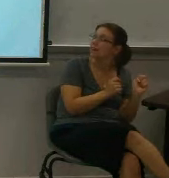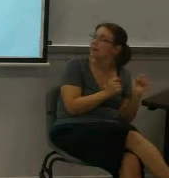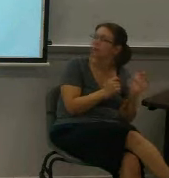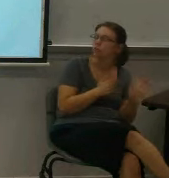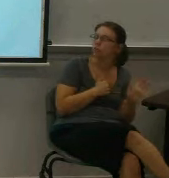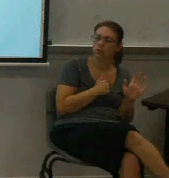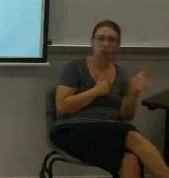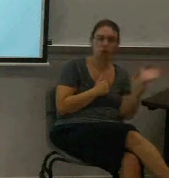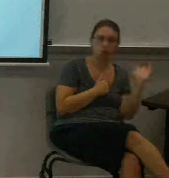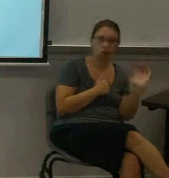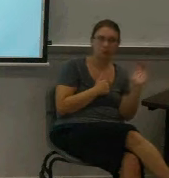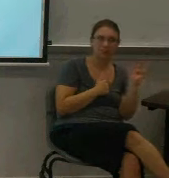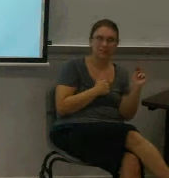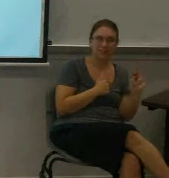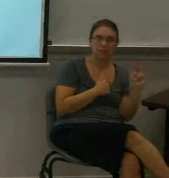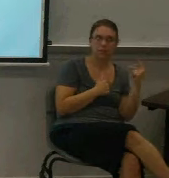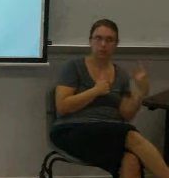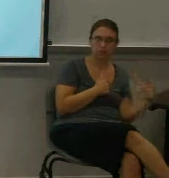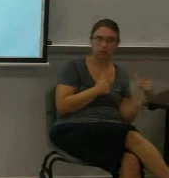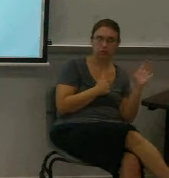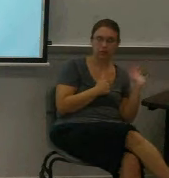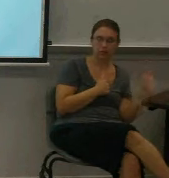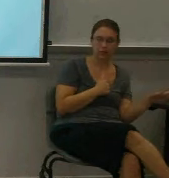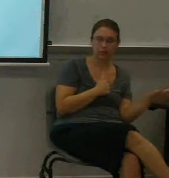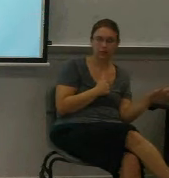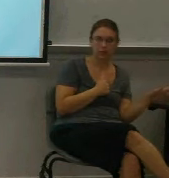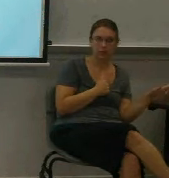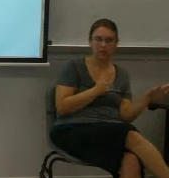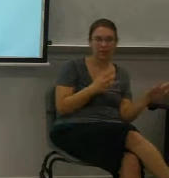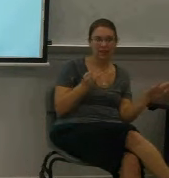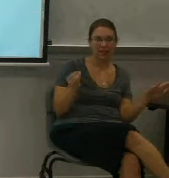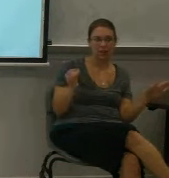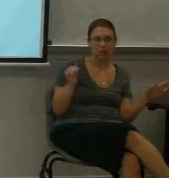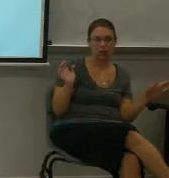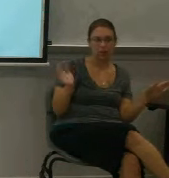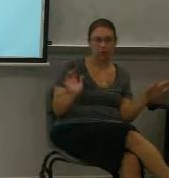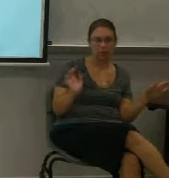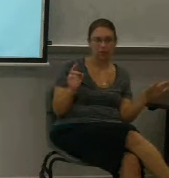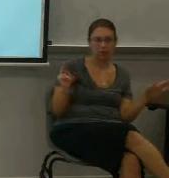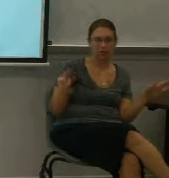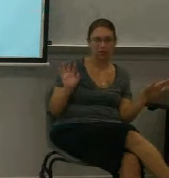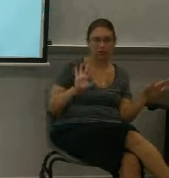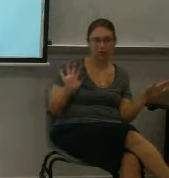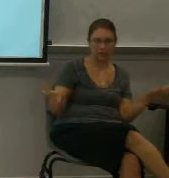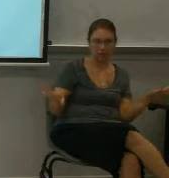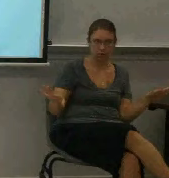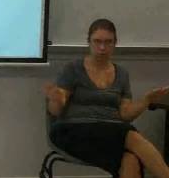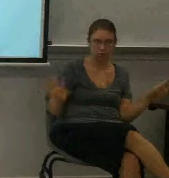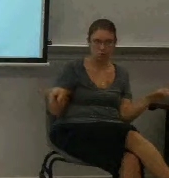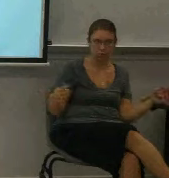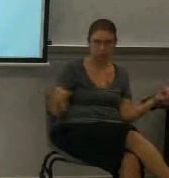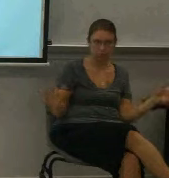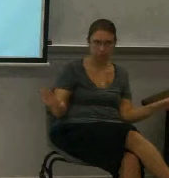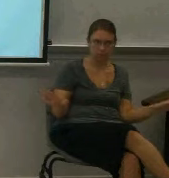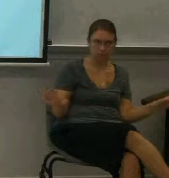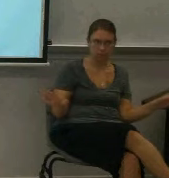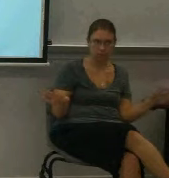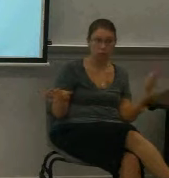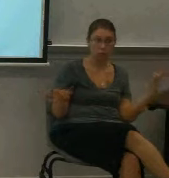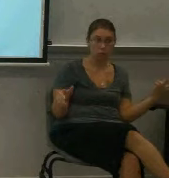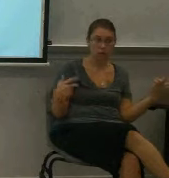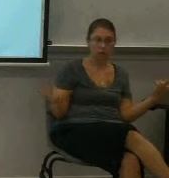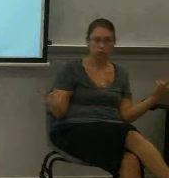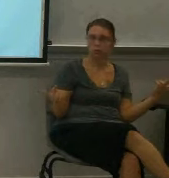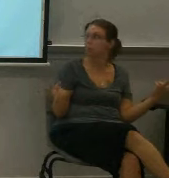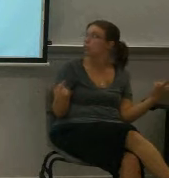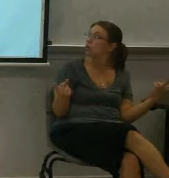sorry, carbon, nitrogen, and phosphorus to one side of this lake, and carbon and nitrogen to the other side of this lake. And